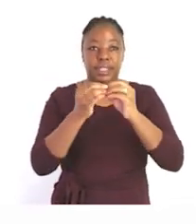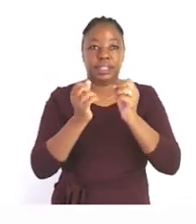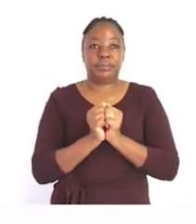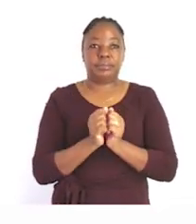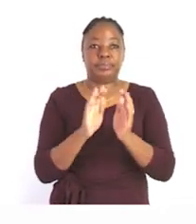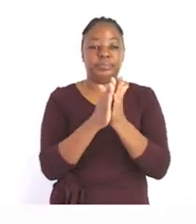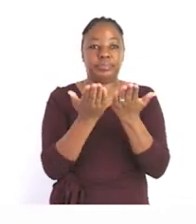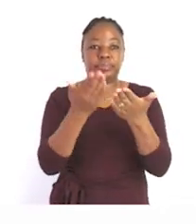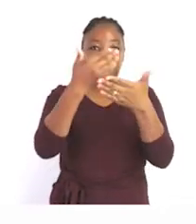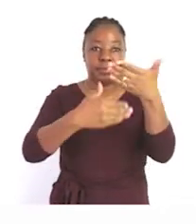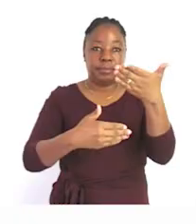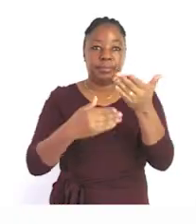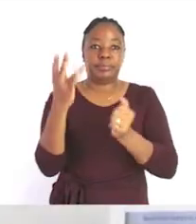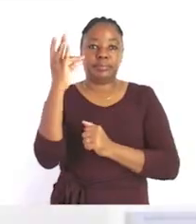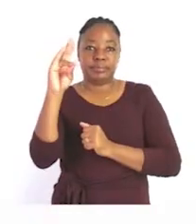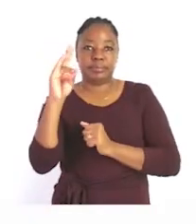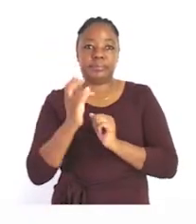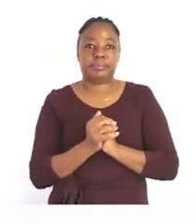page 7.